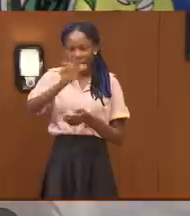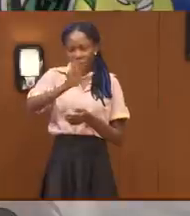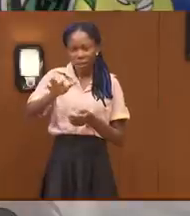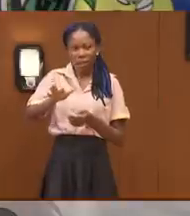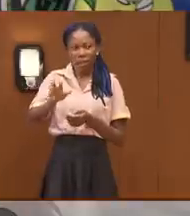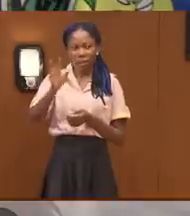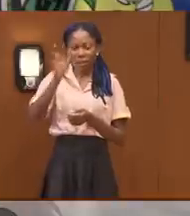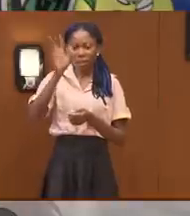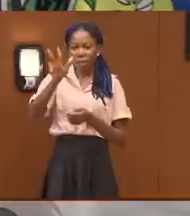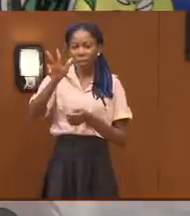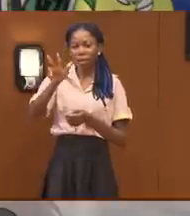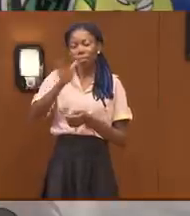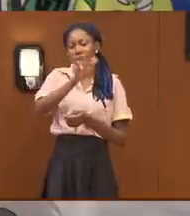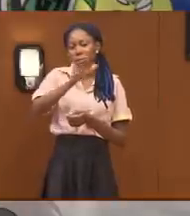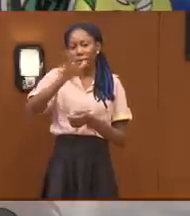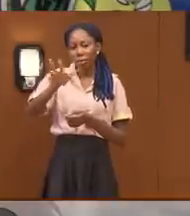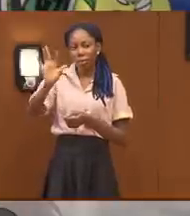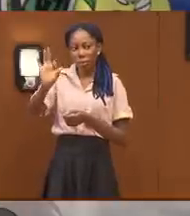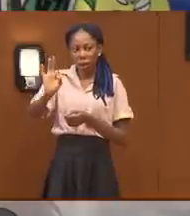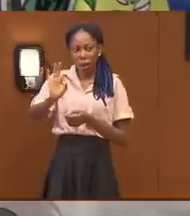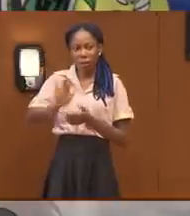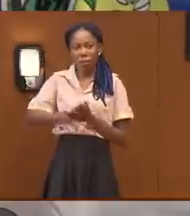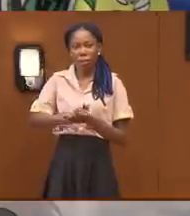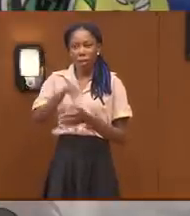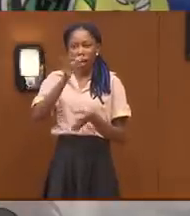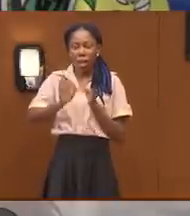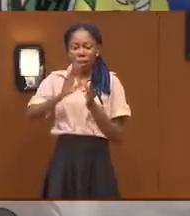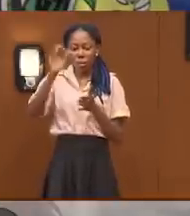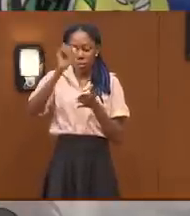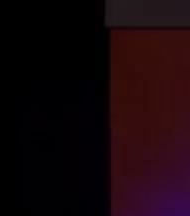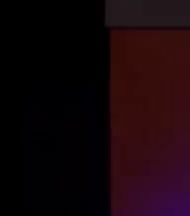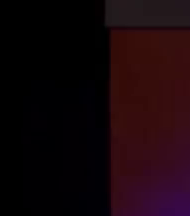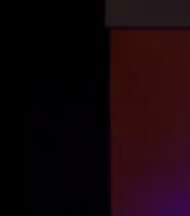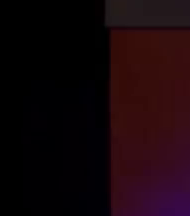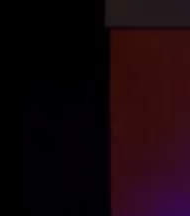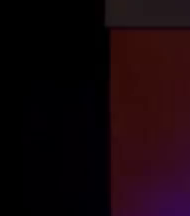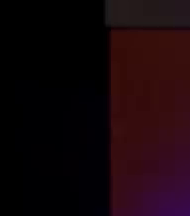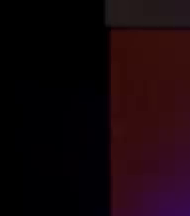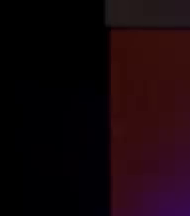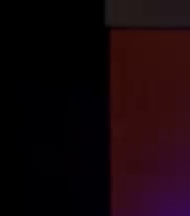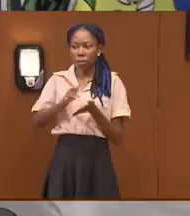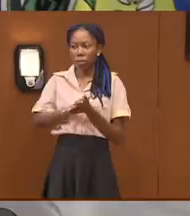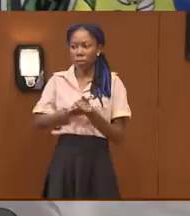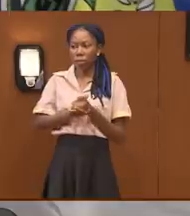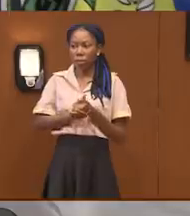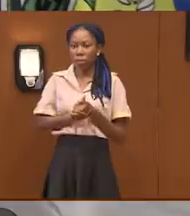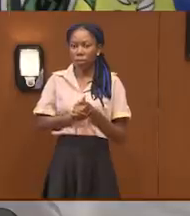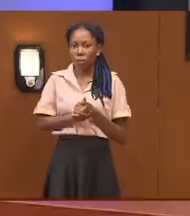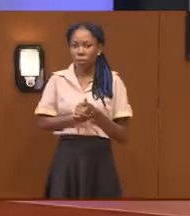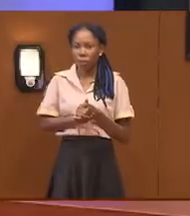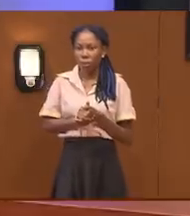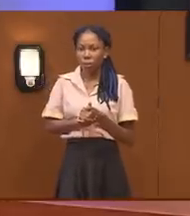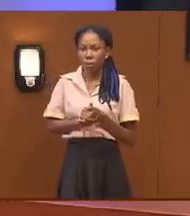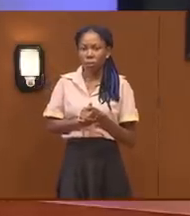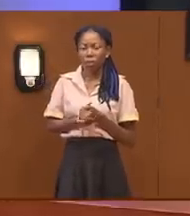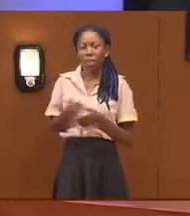$339,750. Let's take it $339,000. If you deduct 56 from 339, what's the balance?